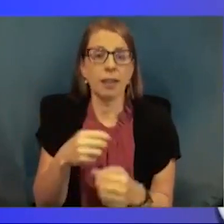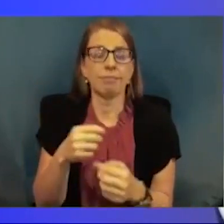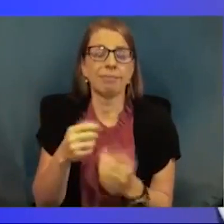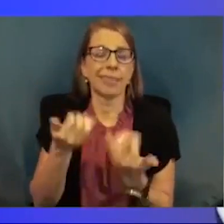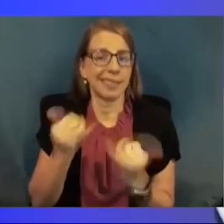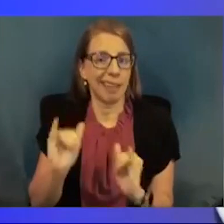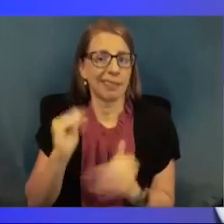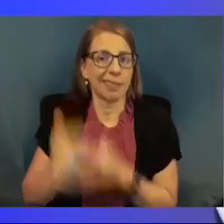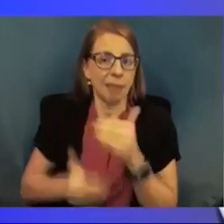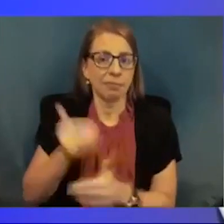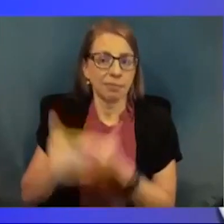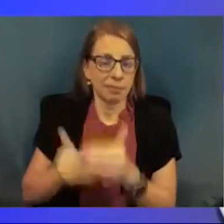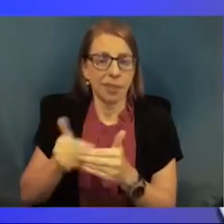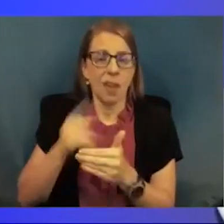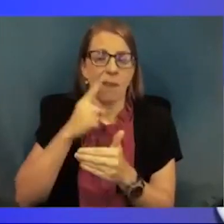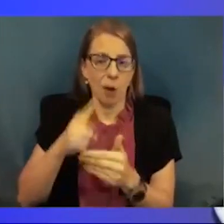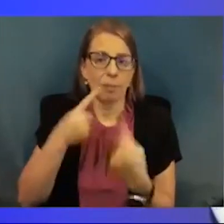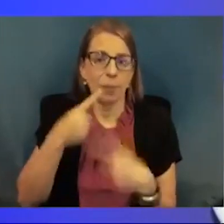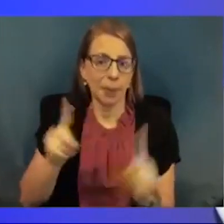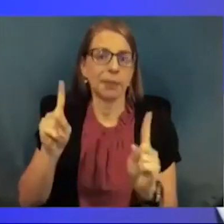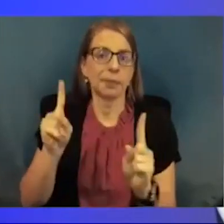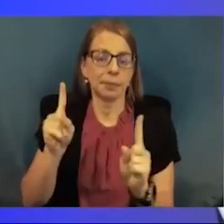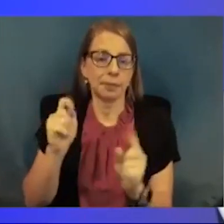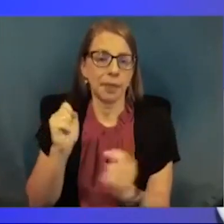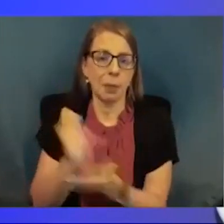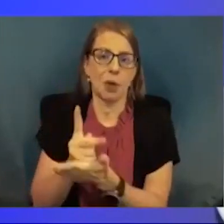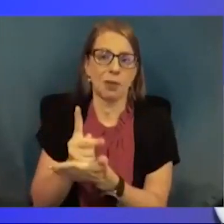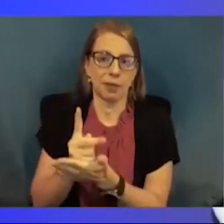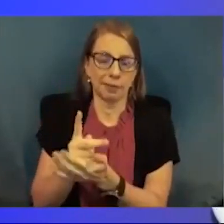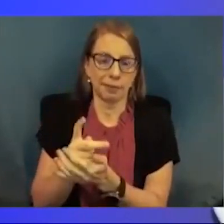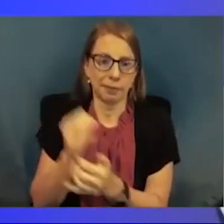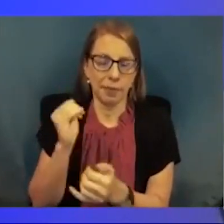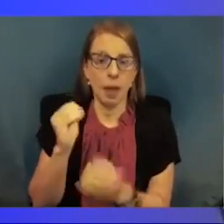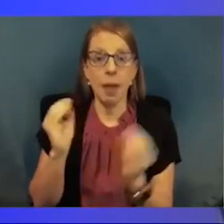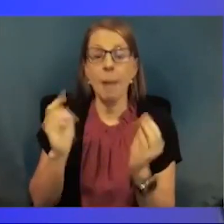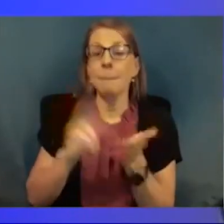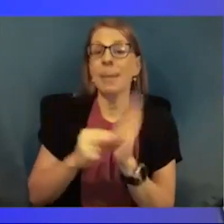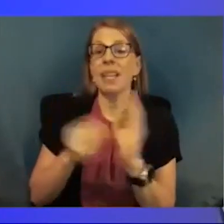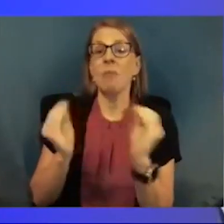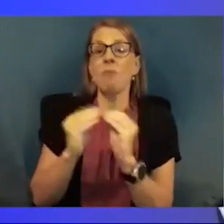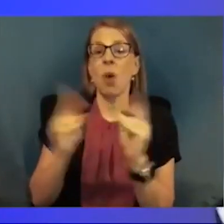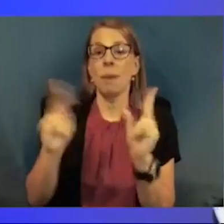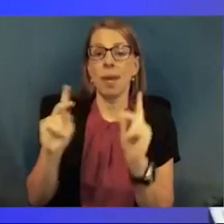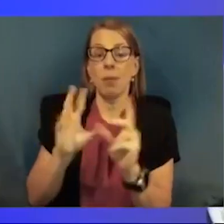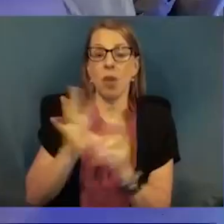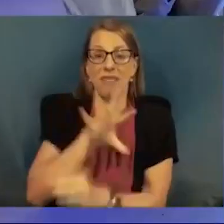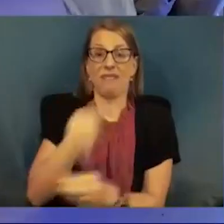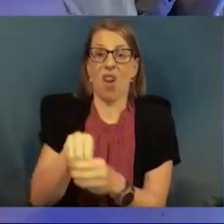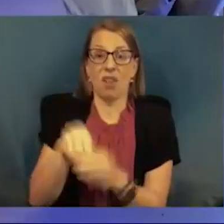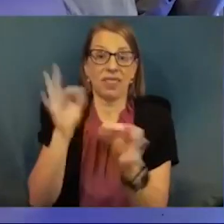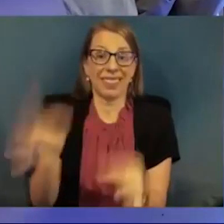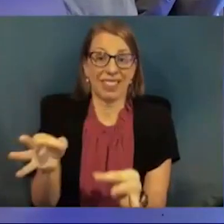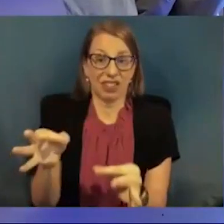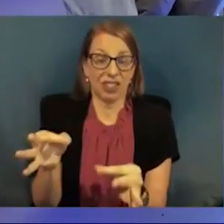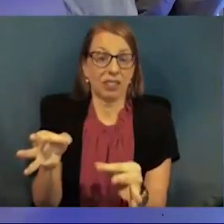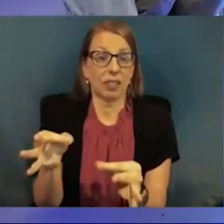We're just, like you said, putting more people on it, having more bandwidth to do that in an expedited manner. So none of this matter about the FDA rushing to judgment.